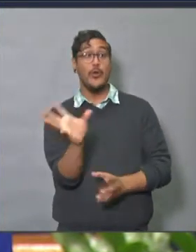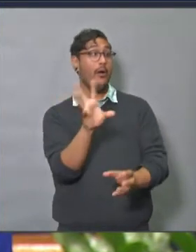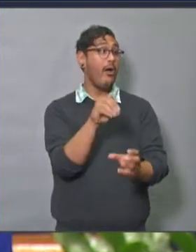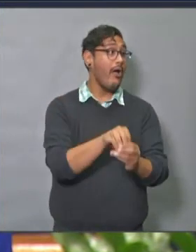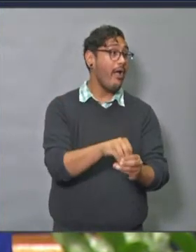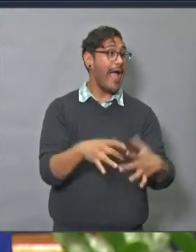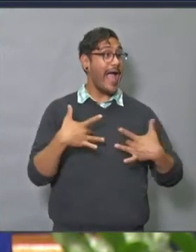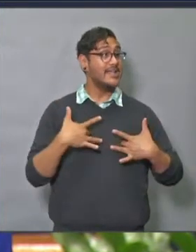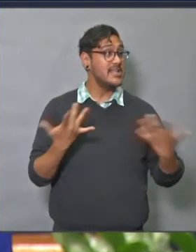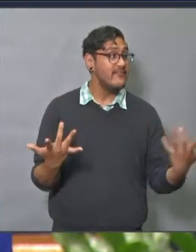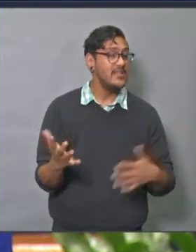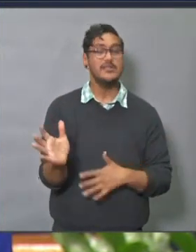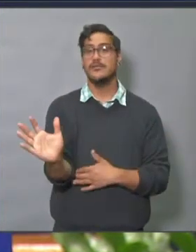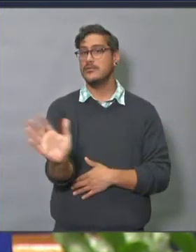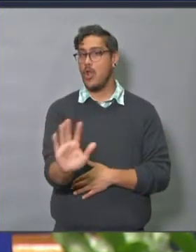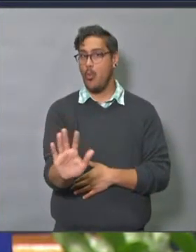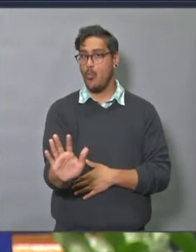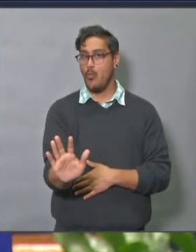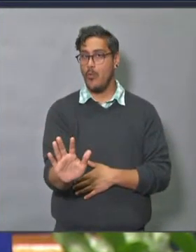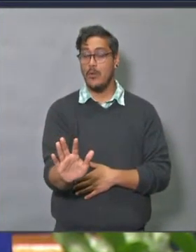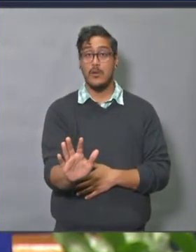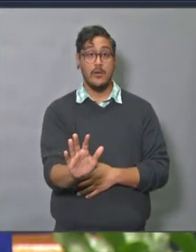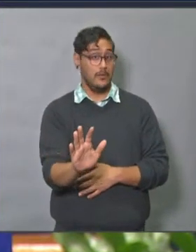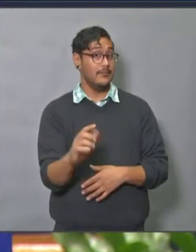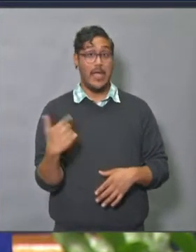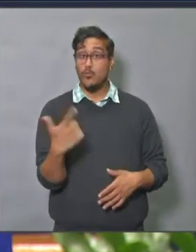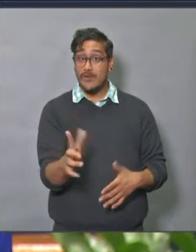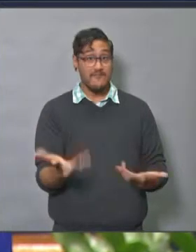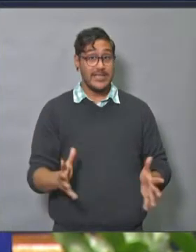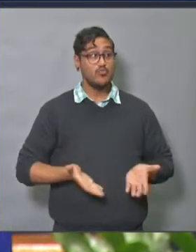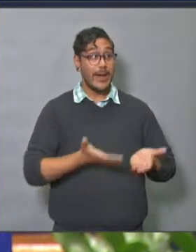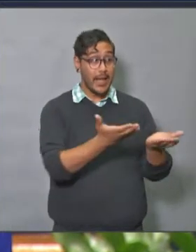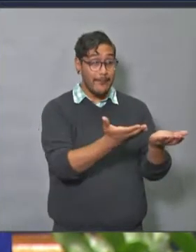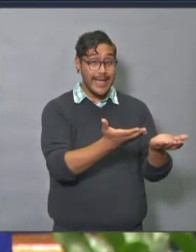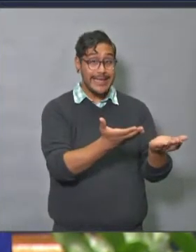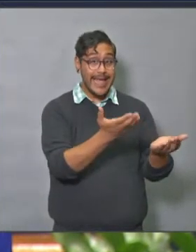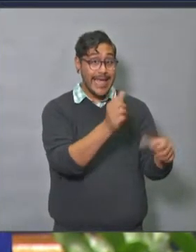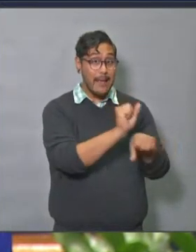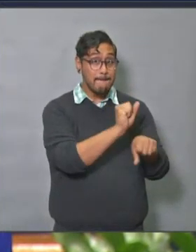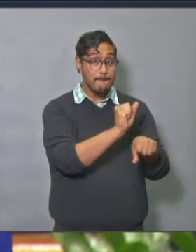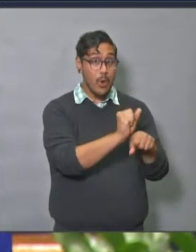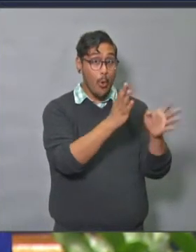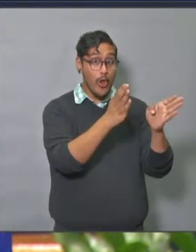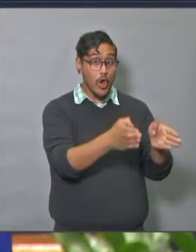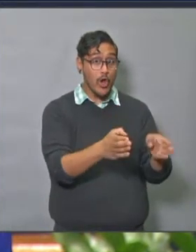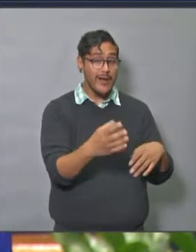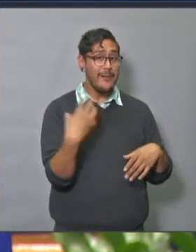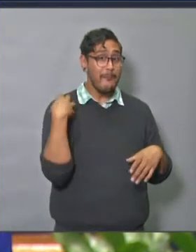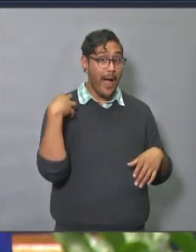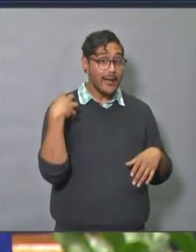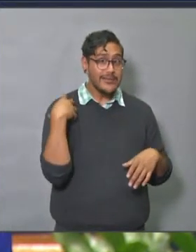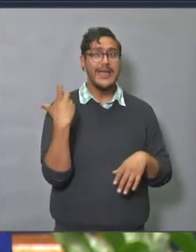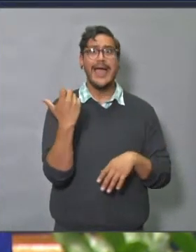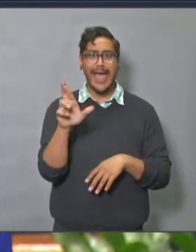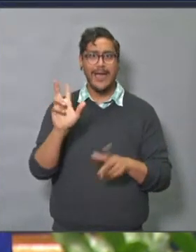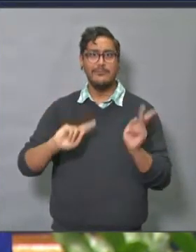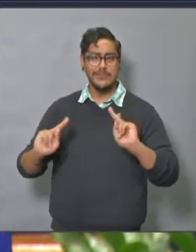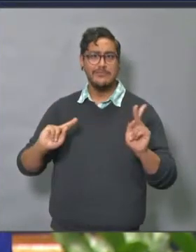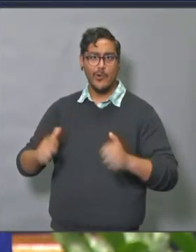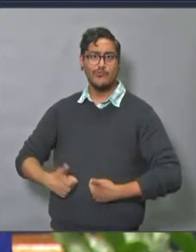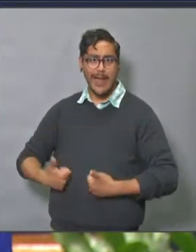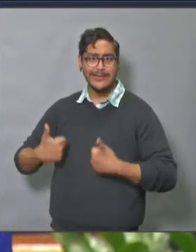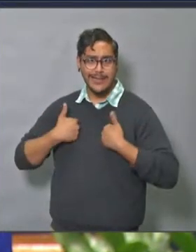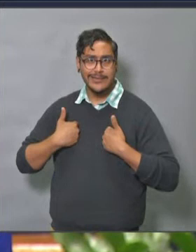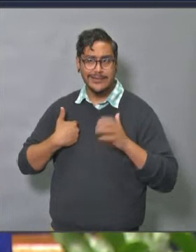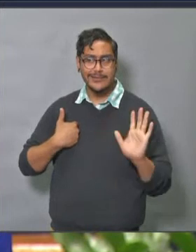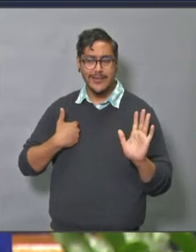We've recommended both to employers and to residents that you are at much higher risk if you're in this group, and